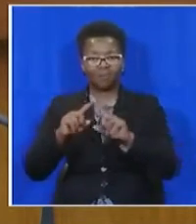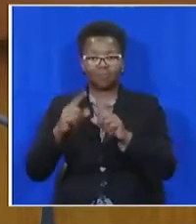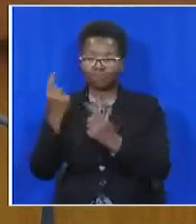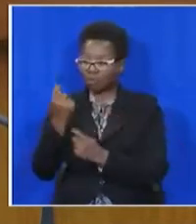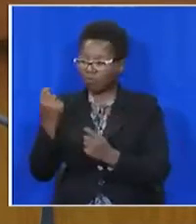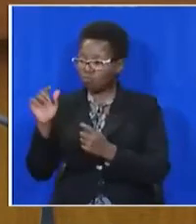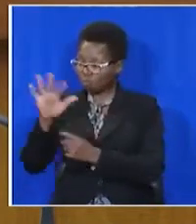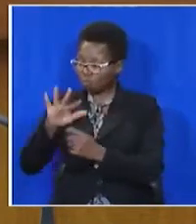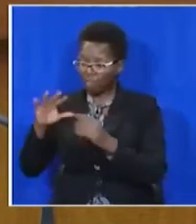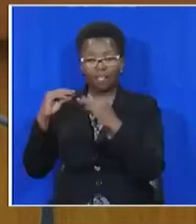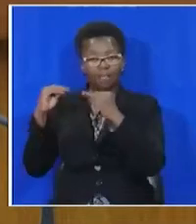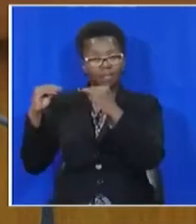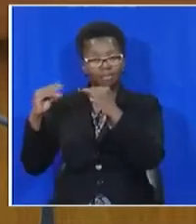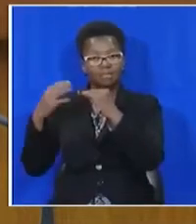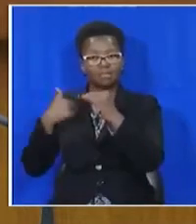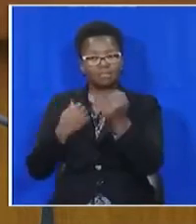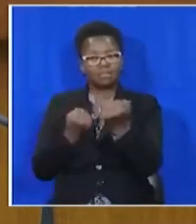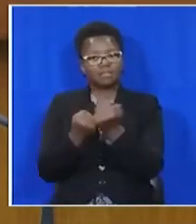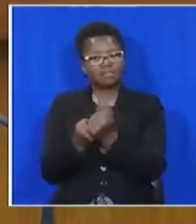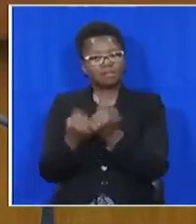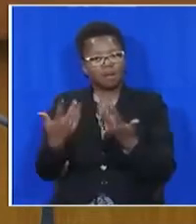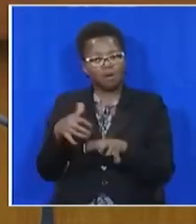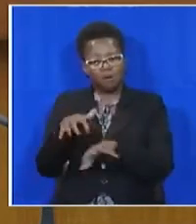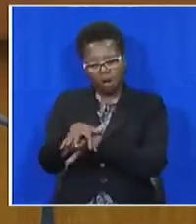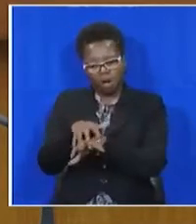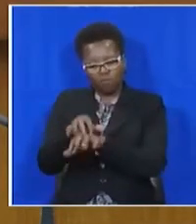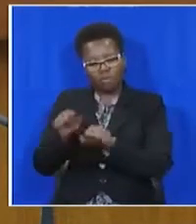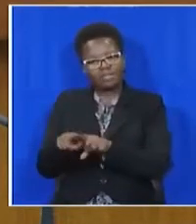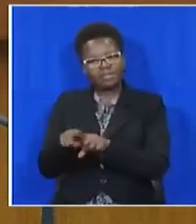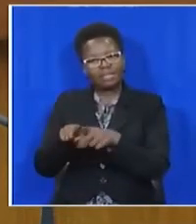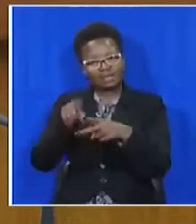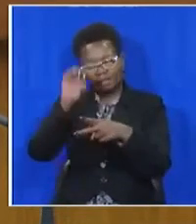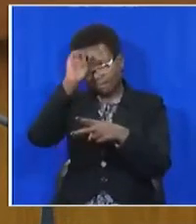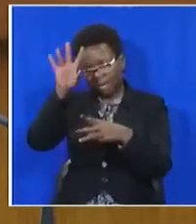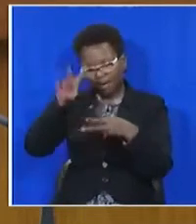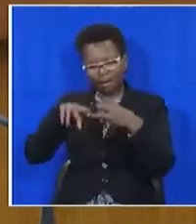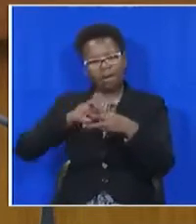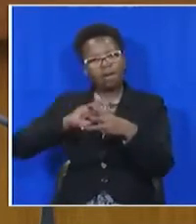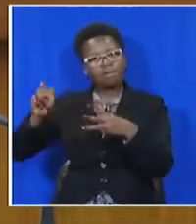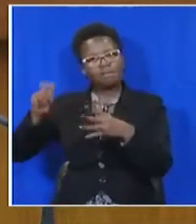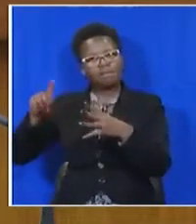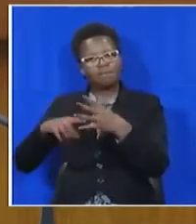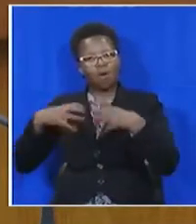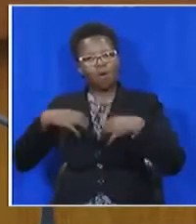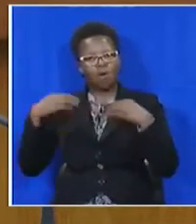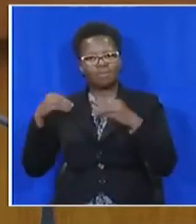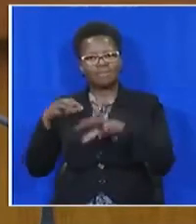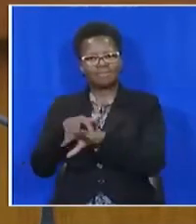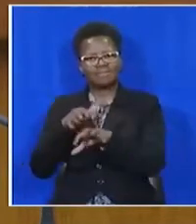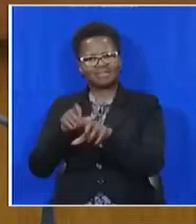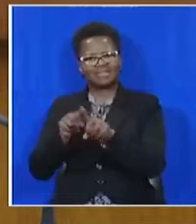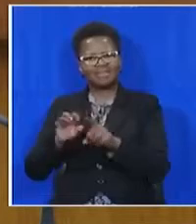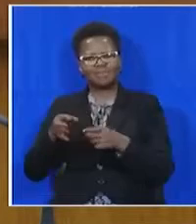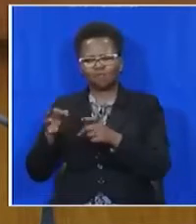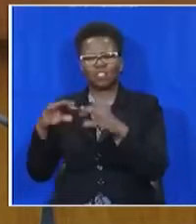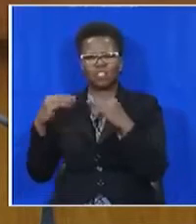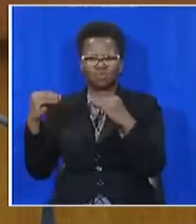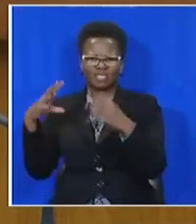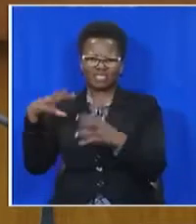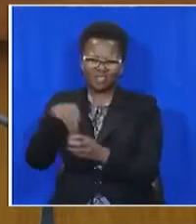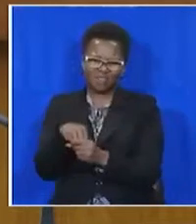economics will be supported by agriculture and, where possible, by mining, tourism, agro-processing, and fisheries. It goes